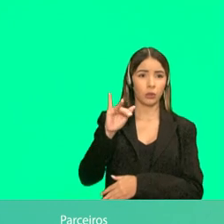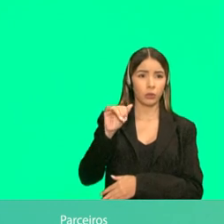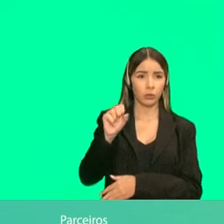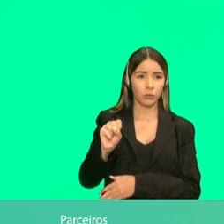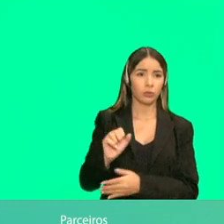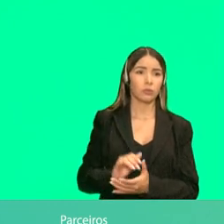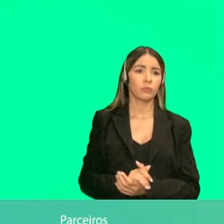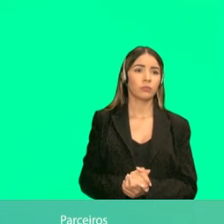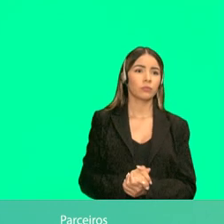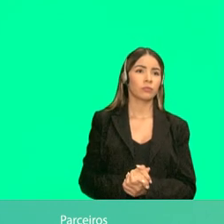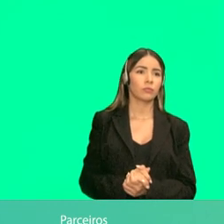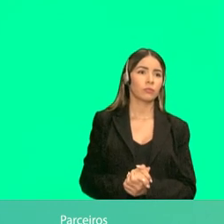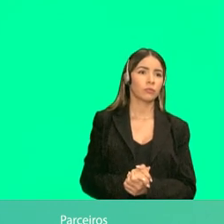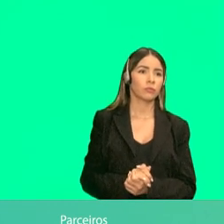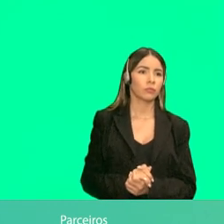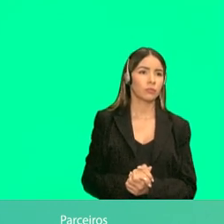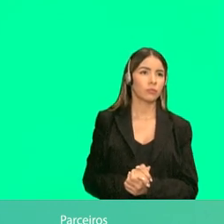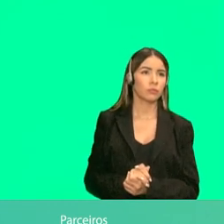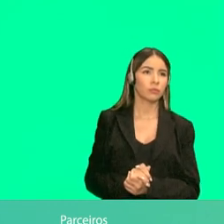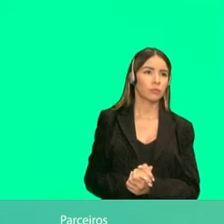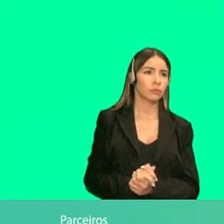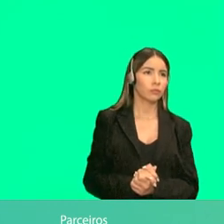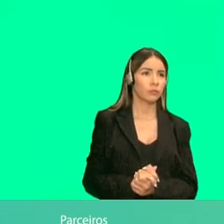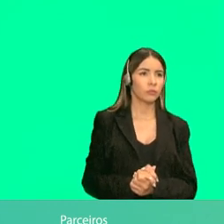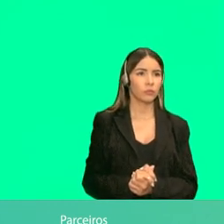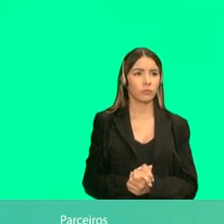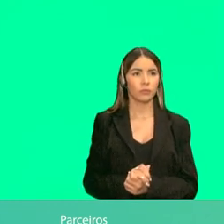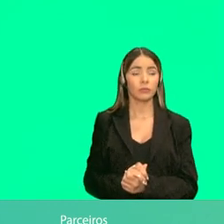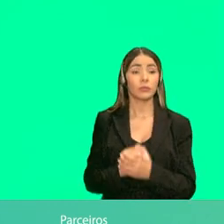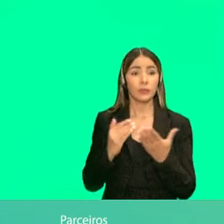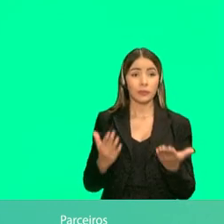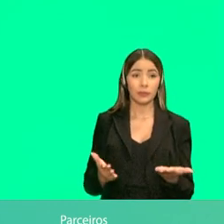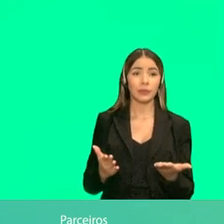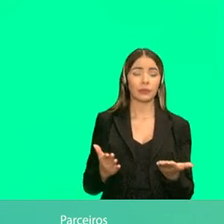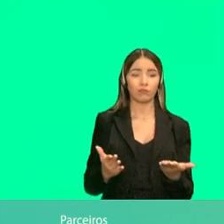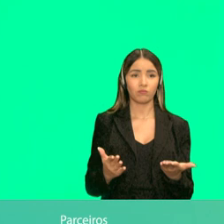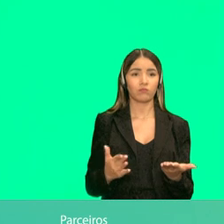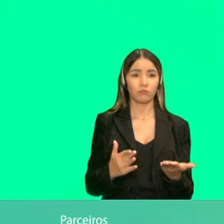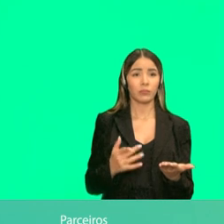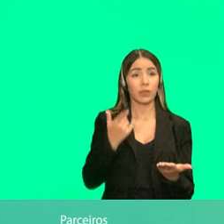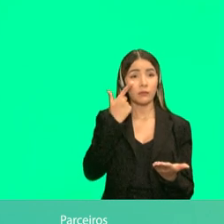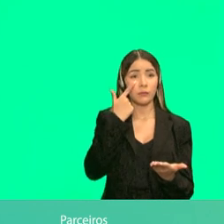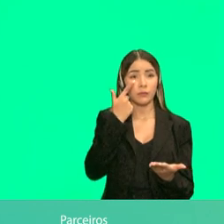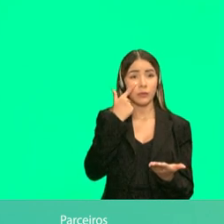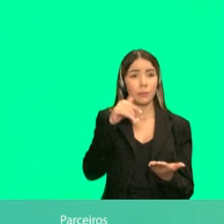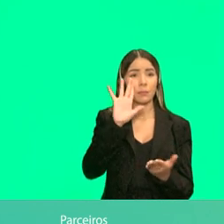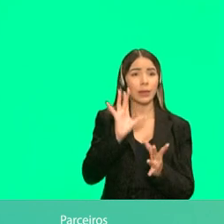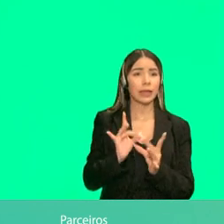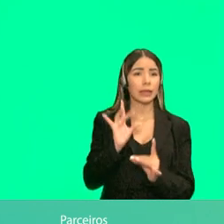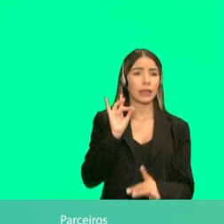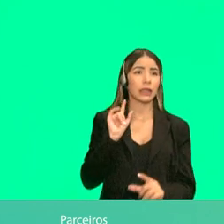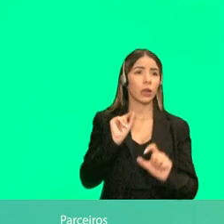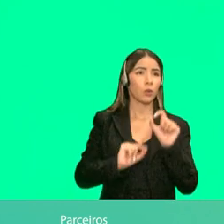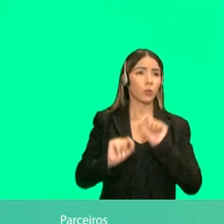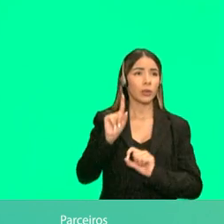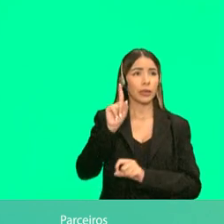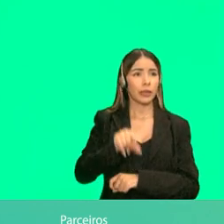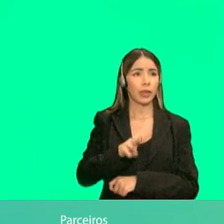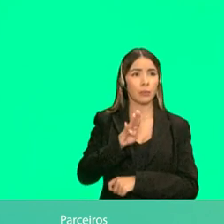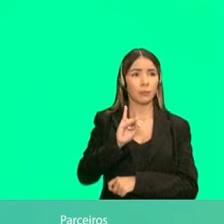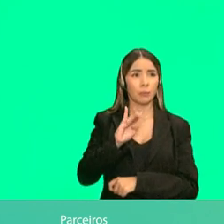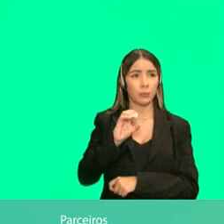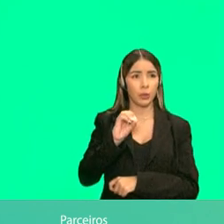through the filter, and we have these filter pipes and this residue entering